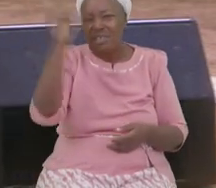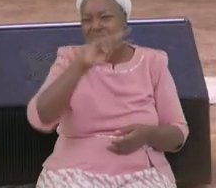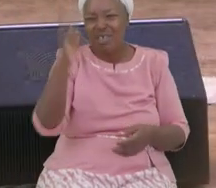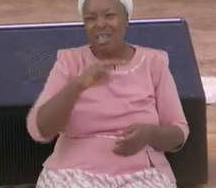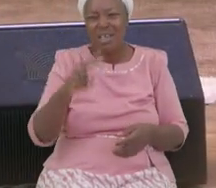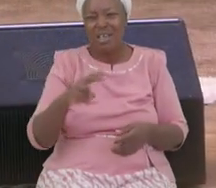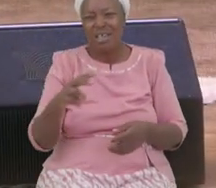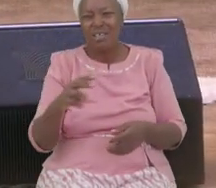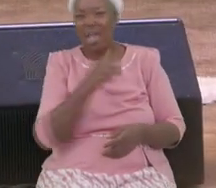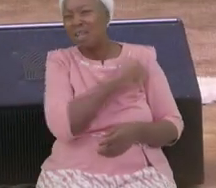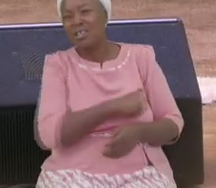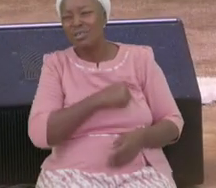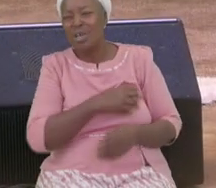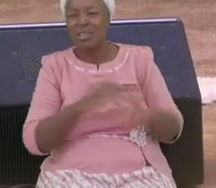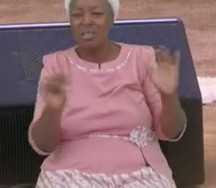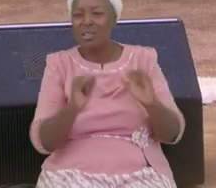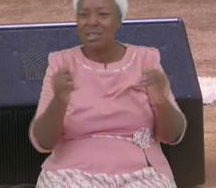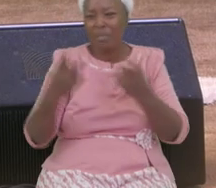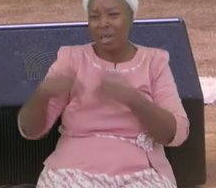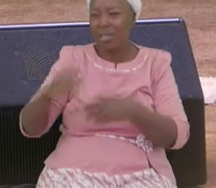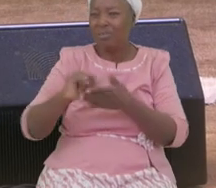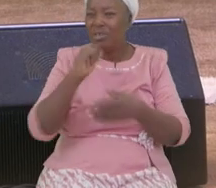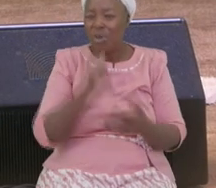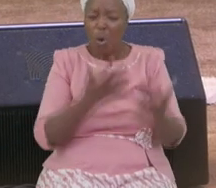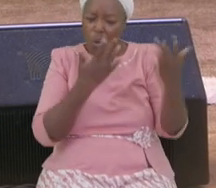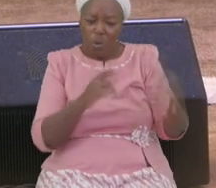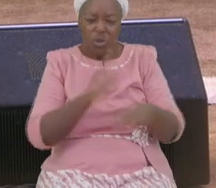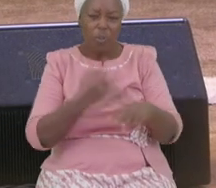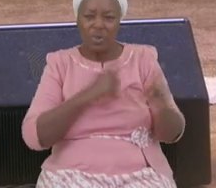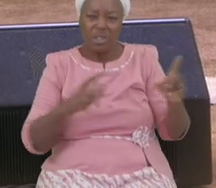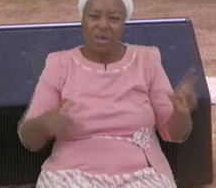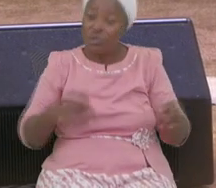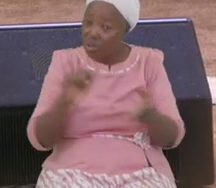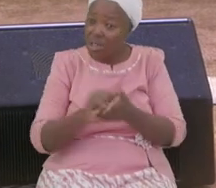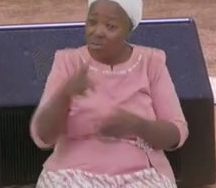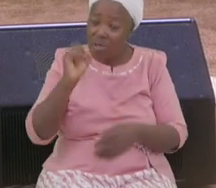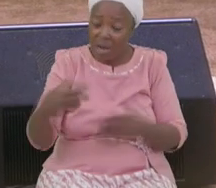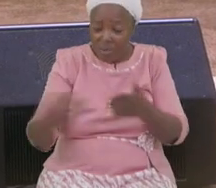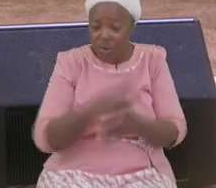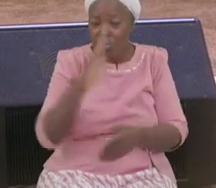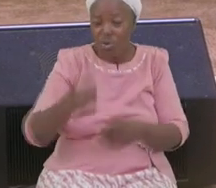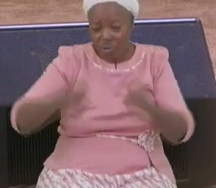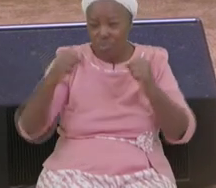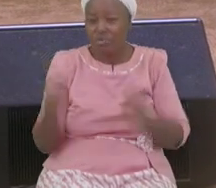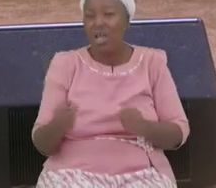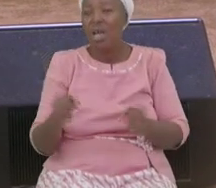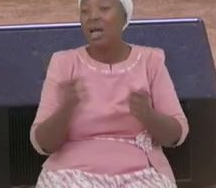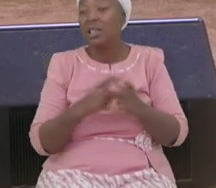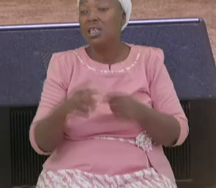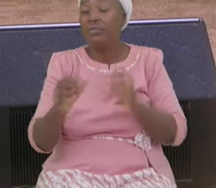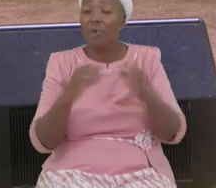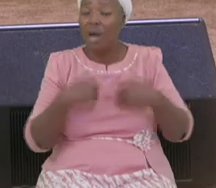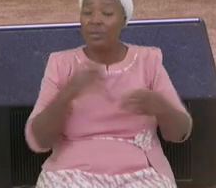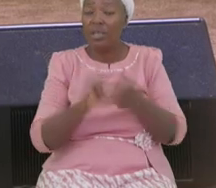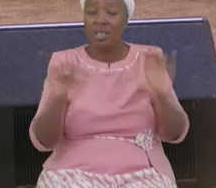same heart that will not wait upon the Lord so that you can renew your strength, if you have the